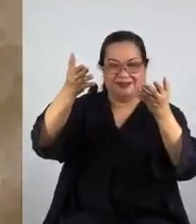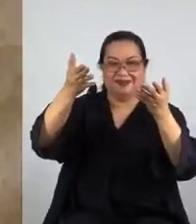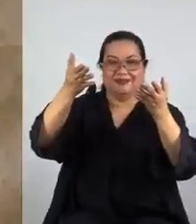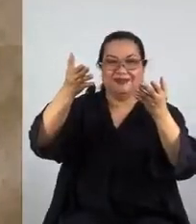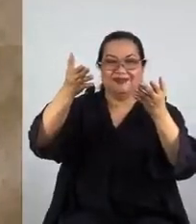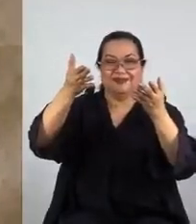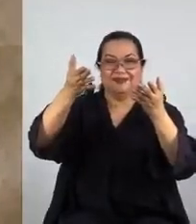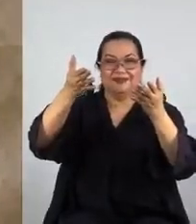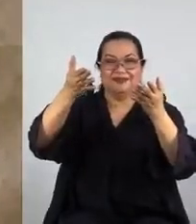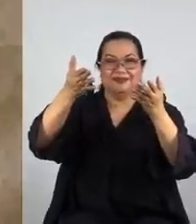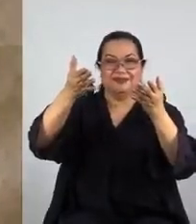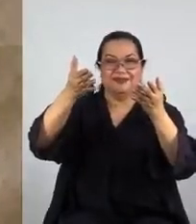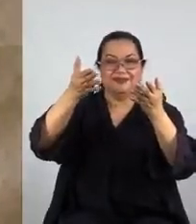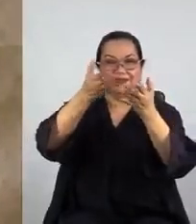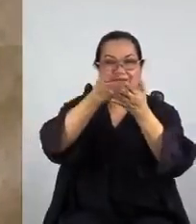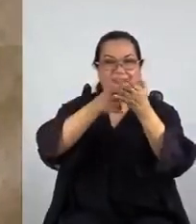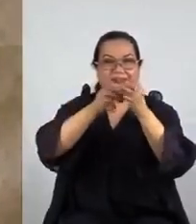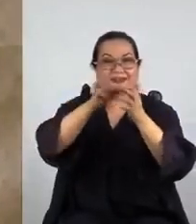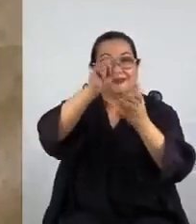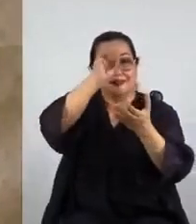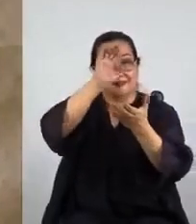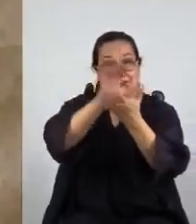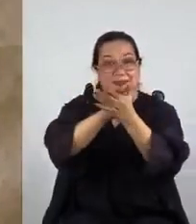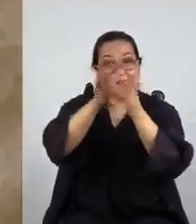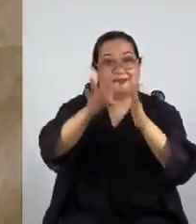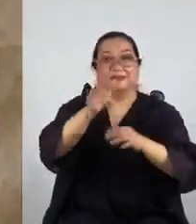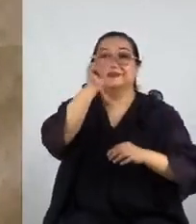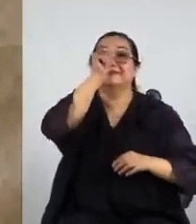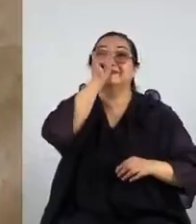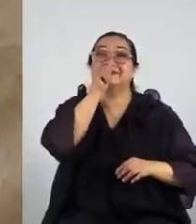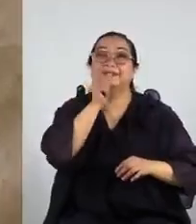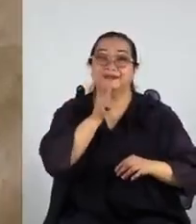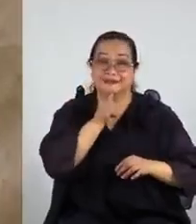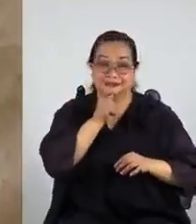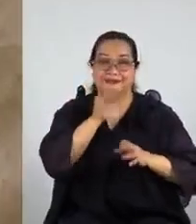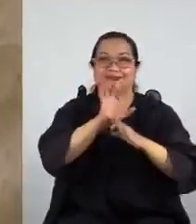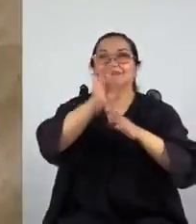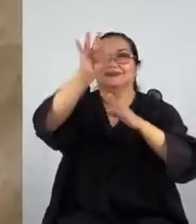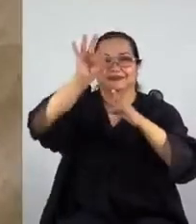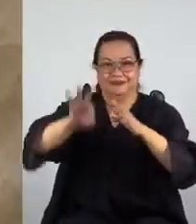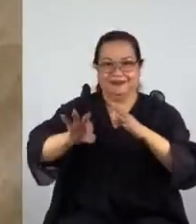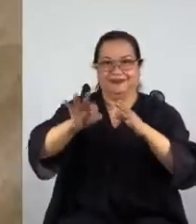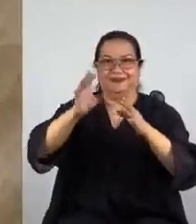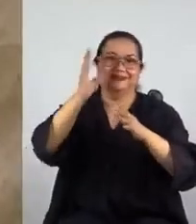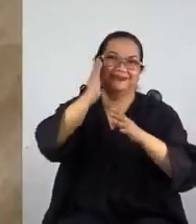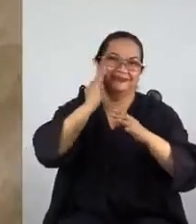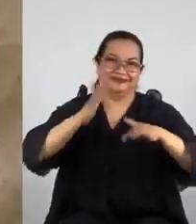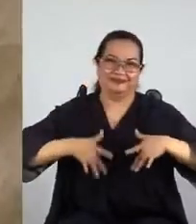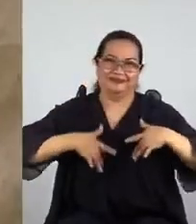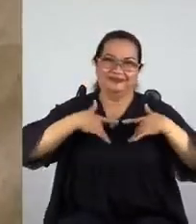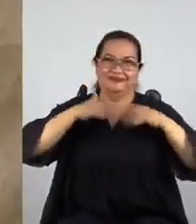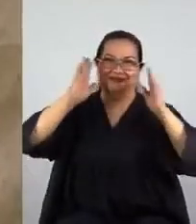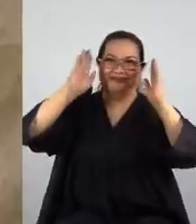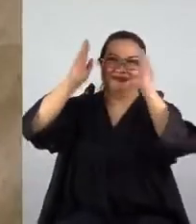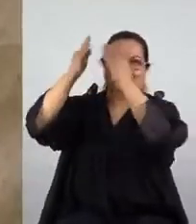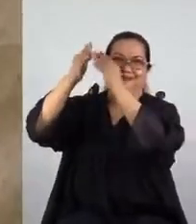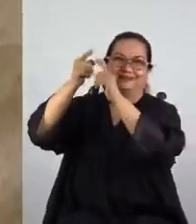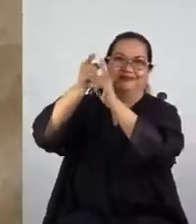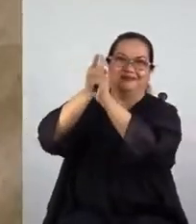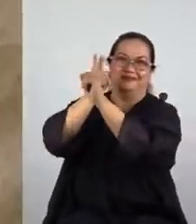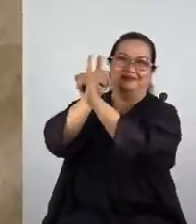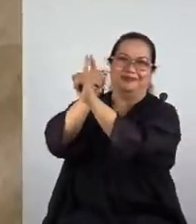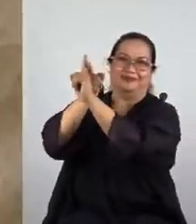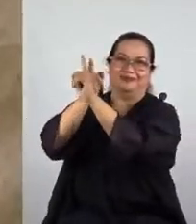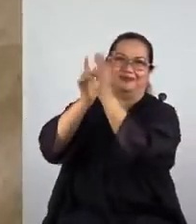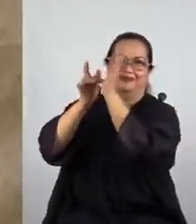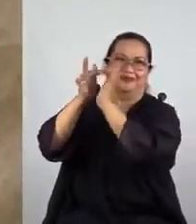portion of the passage. Believers endure and finish the race of faith by fixing their eyes on Jesus. There